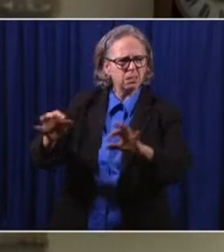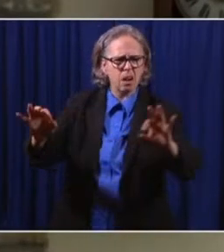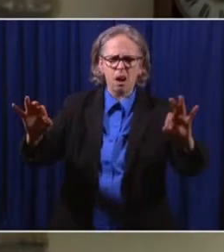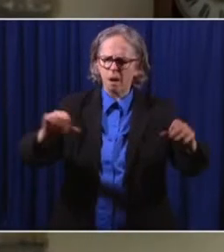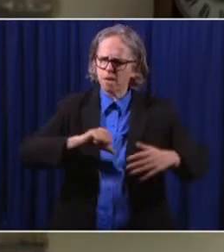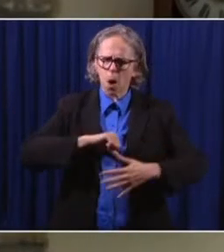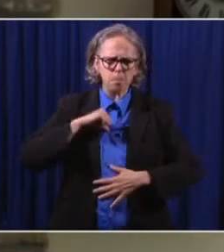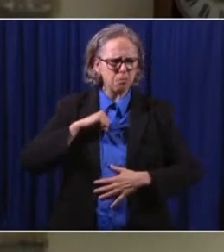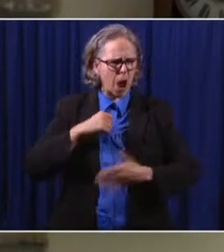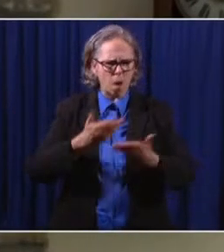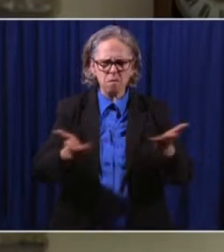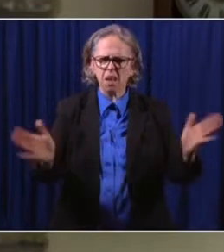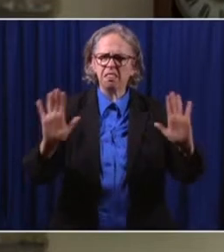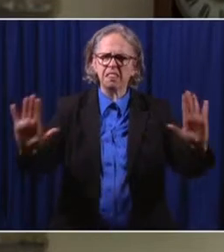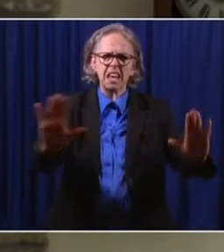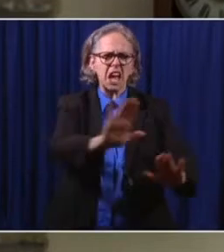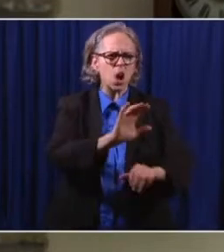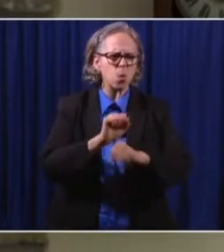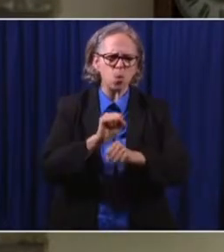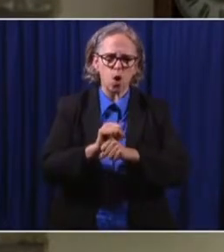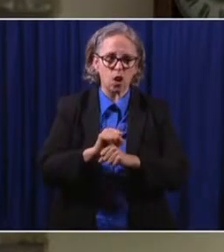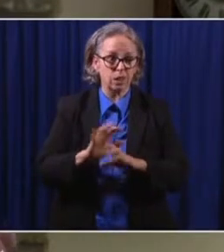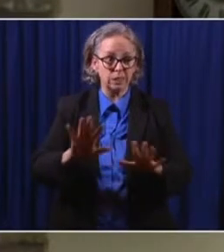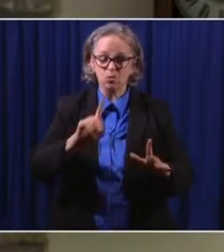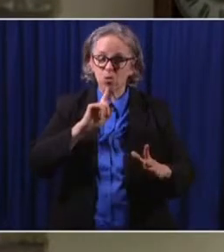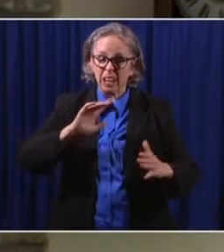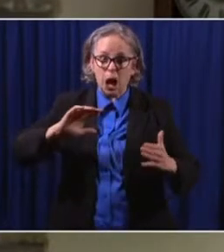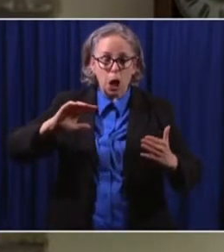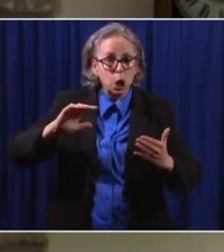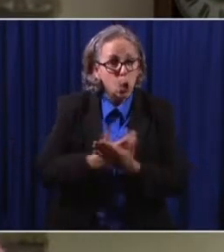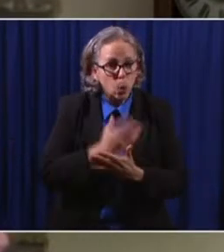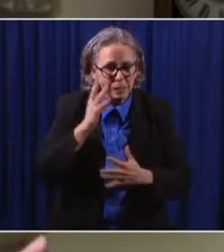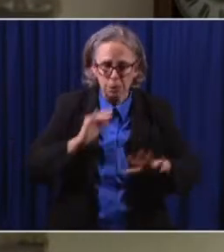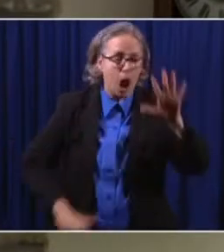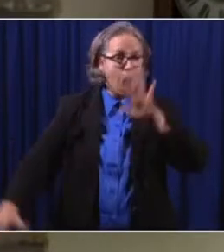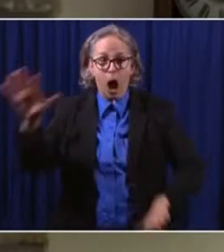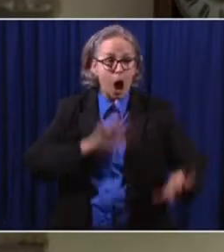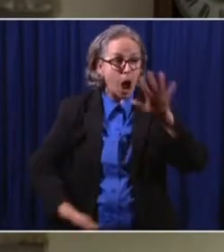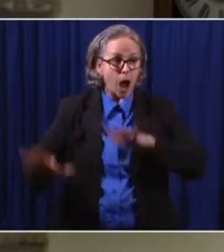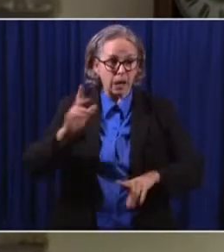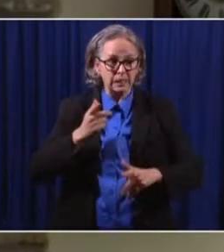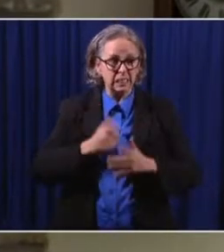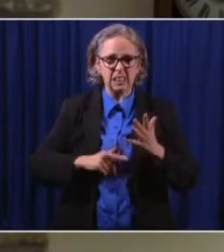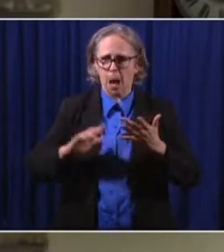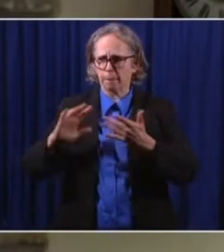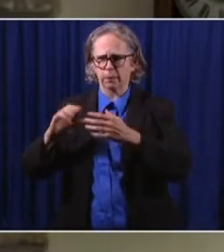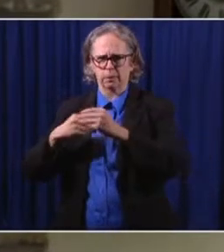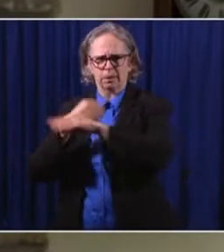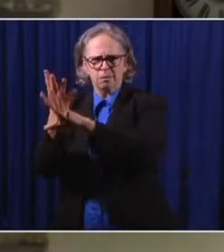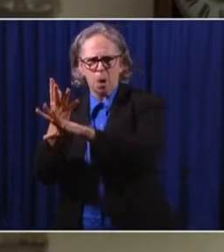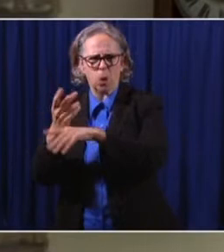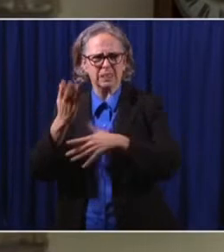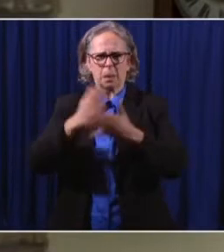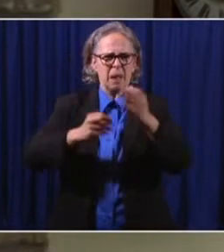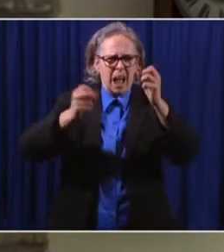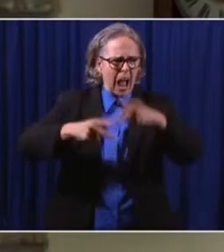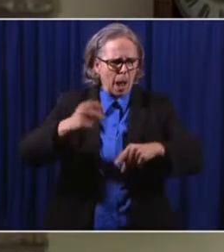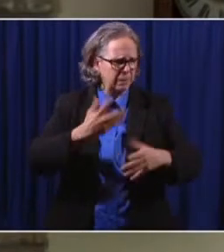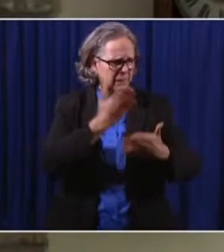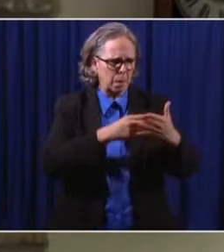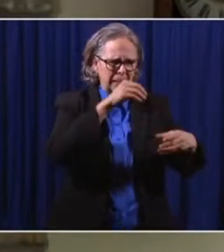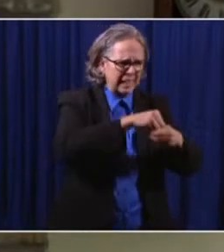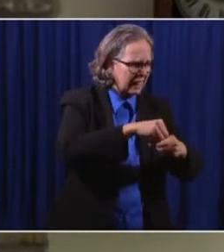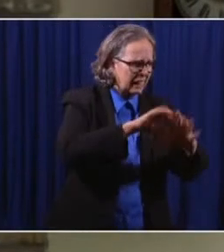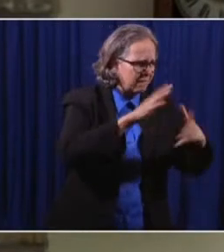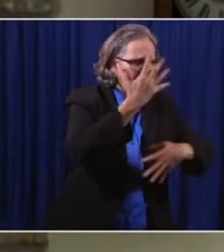doing something they really never had to do before. Some doing it remotely, some doing it in person, some doing it hybrid. But they've all worked at it. They've all looked at